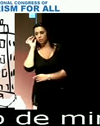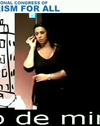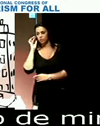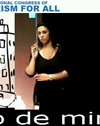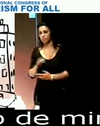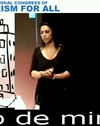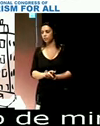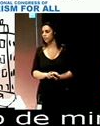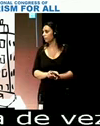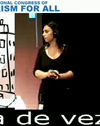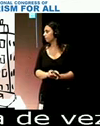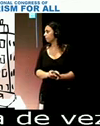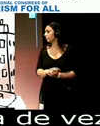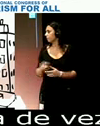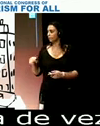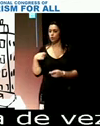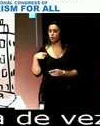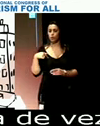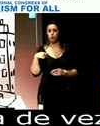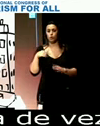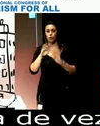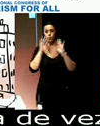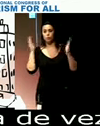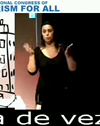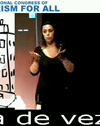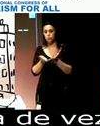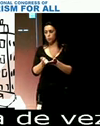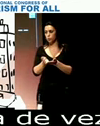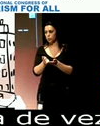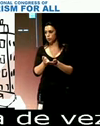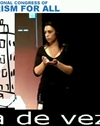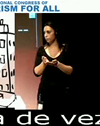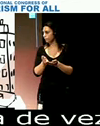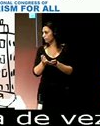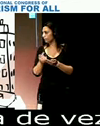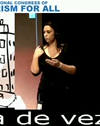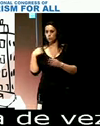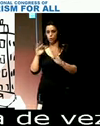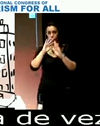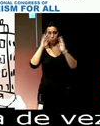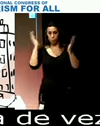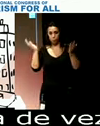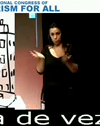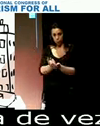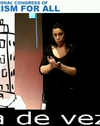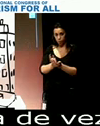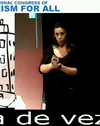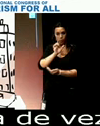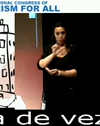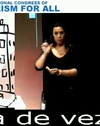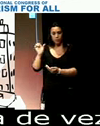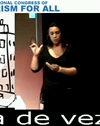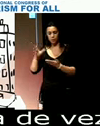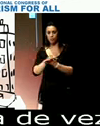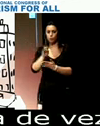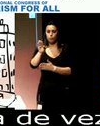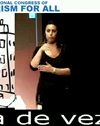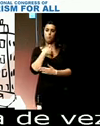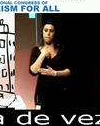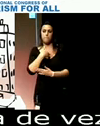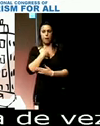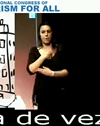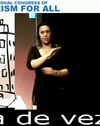dear friends, a stage where every man must play its part, and mine is a reduced one. And you know what's the